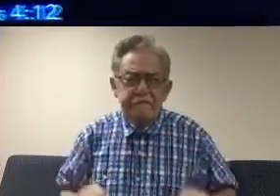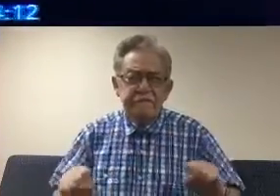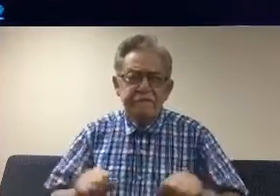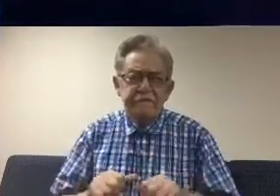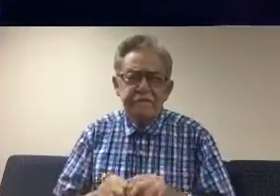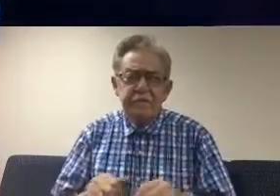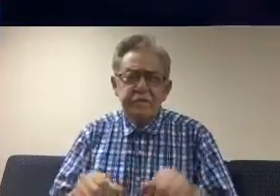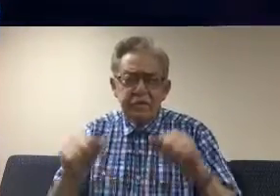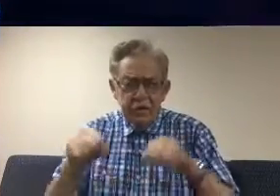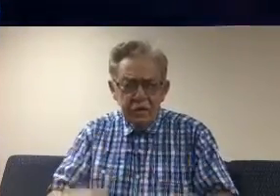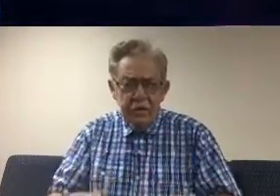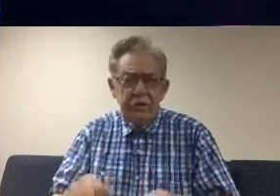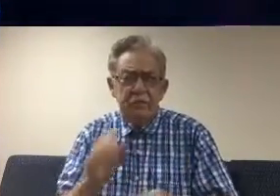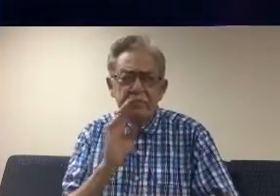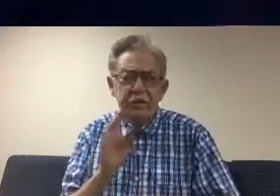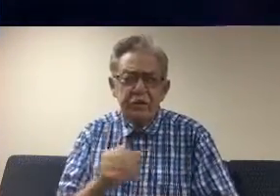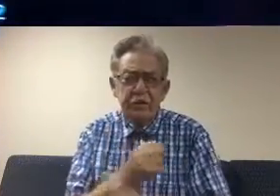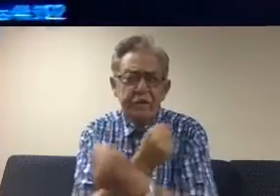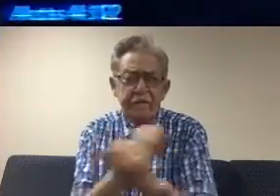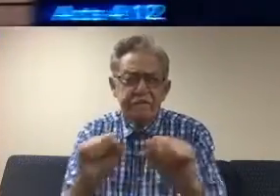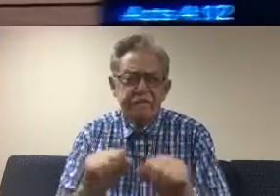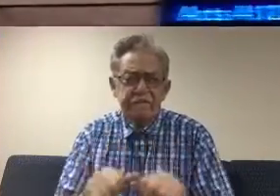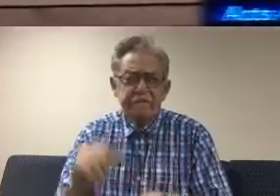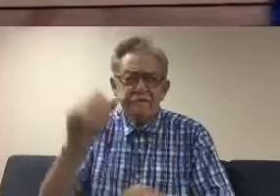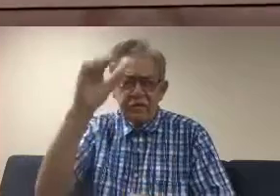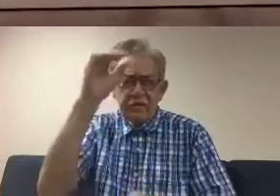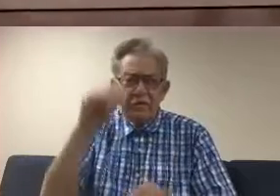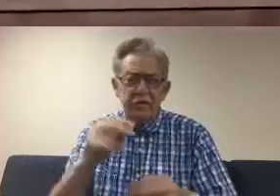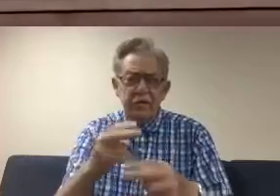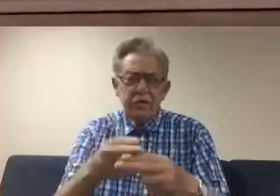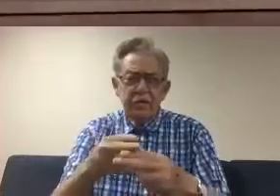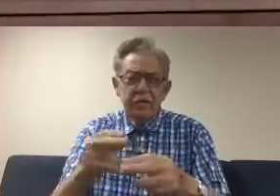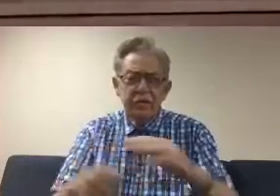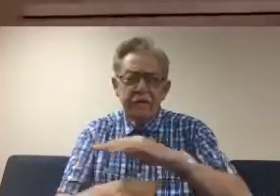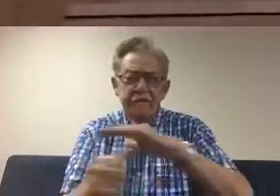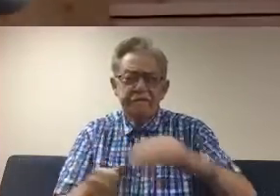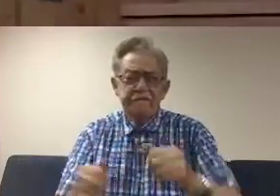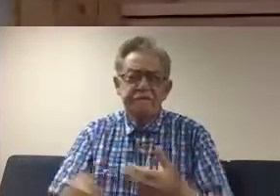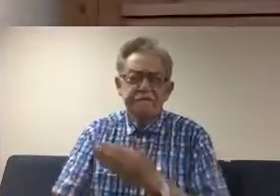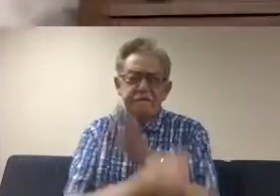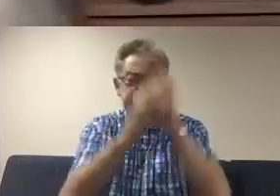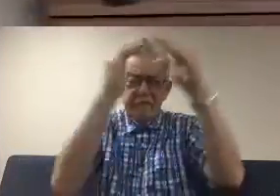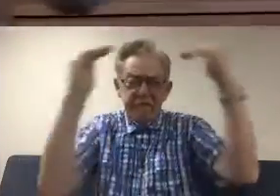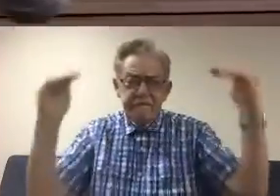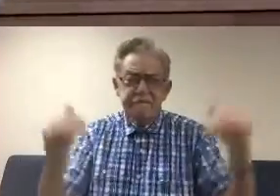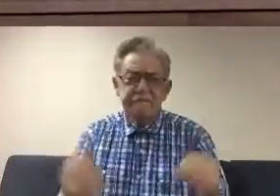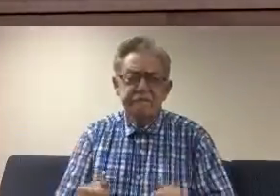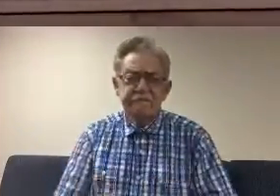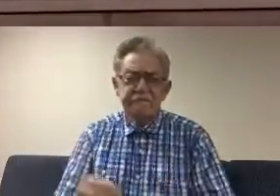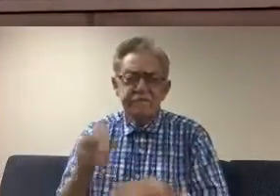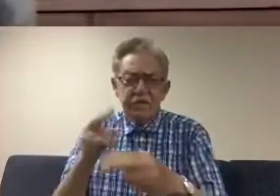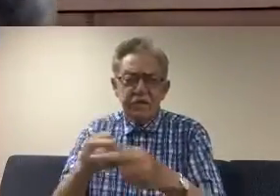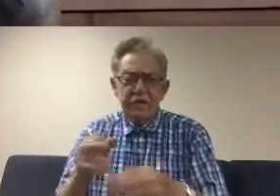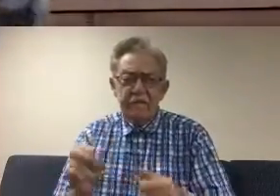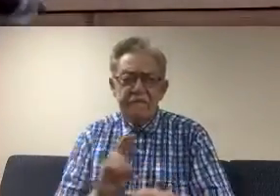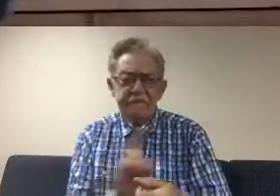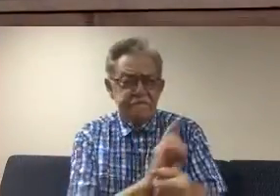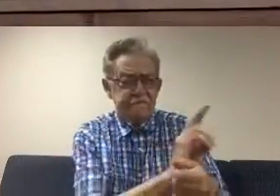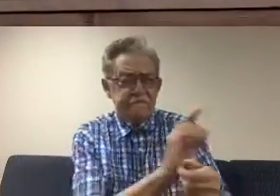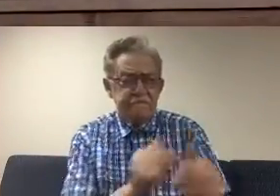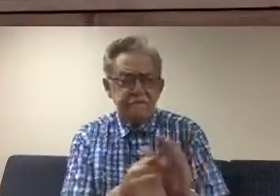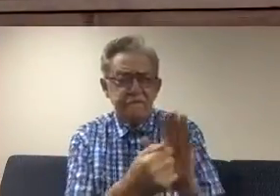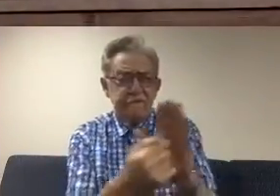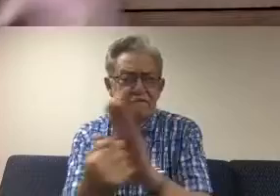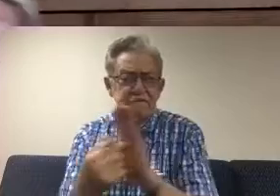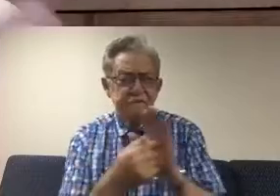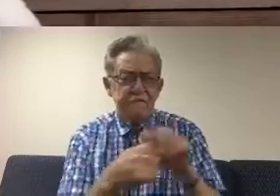be saved. There actually is a name under heaven given among people by which you can be saved, and it's the name I just used and demonstrated to you